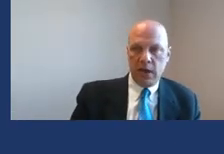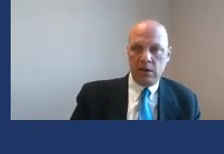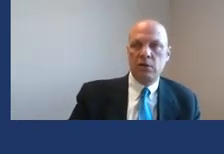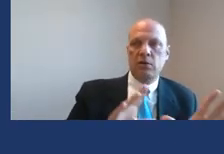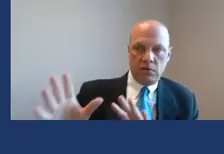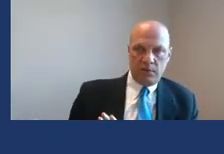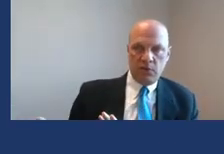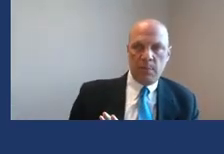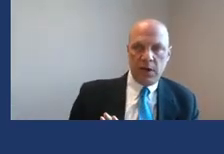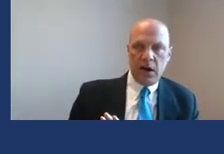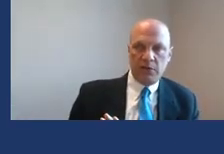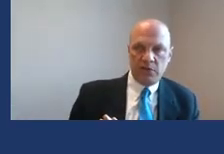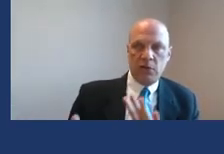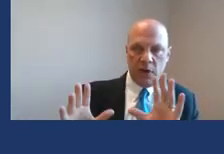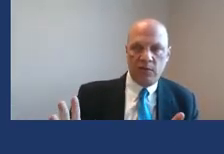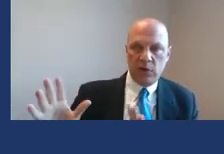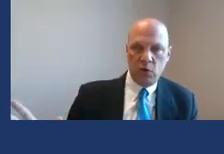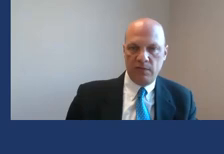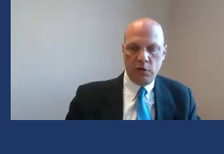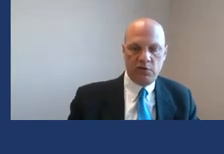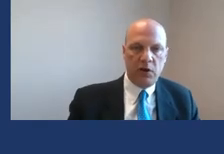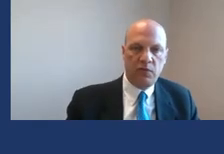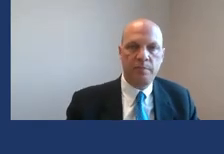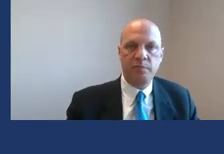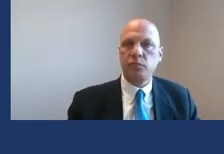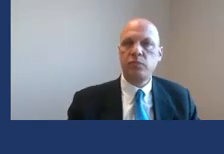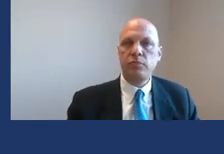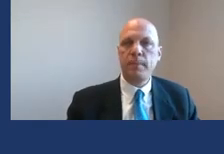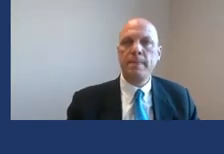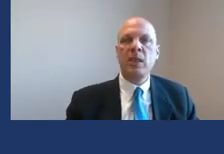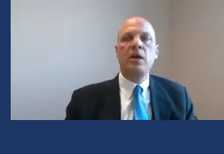request MAID for somebody else. You have to do it for yourself.